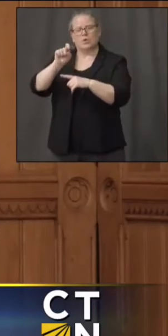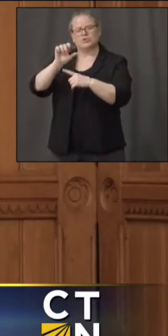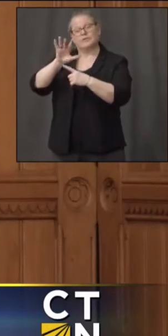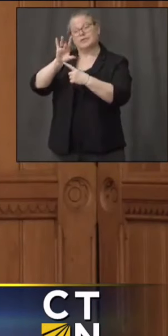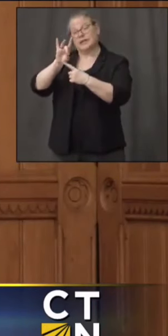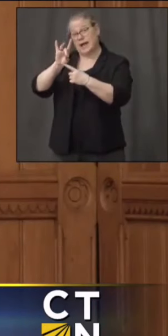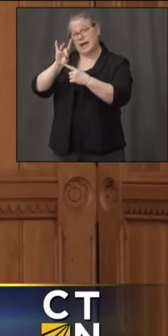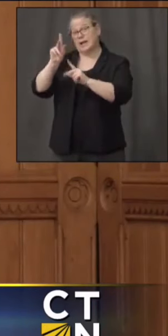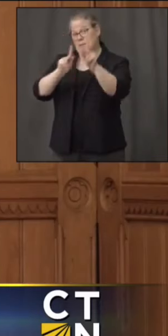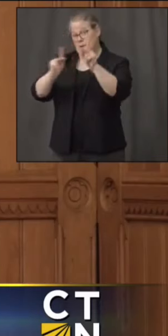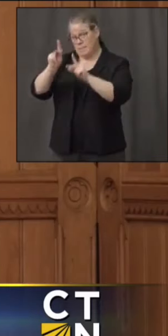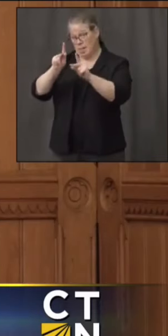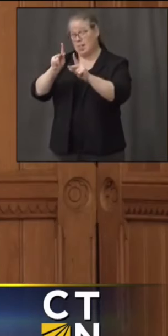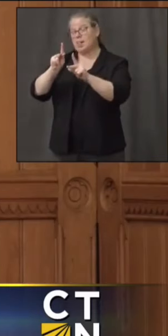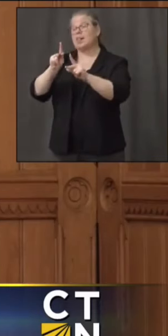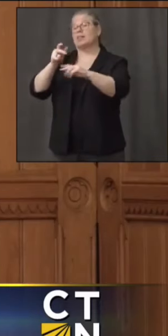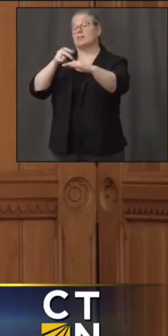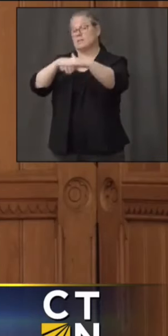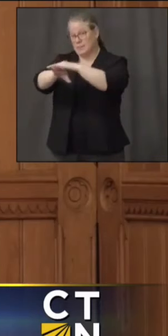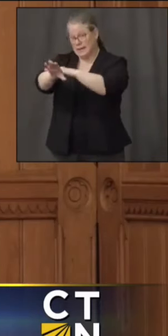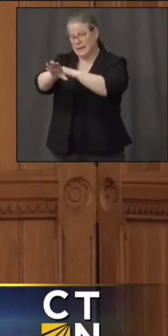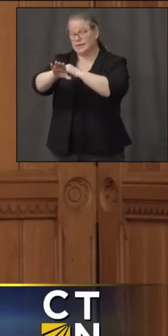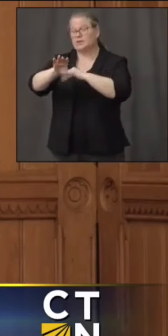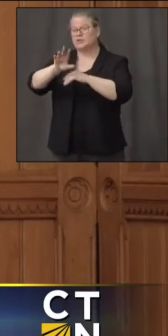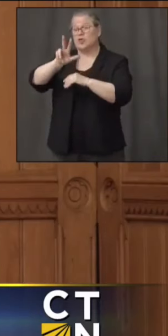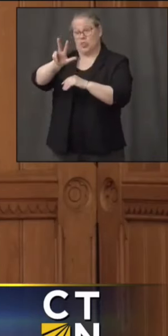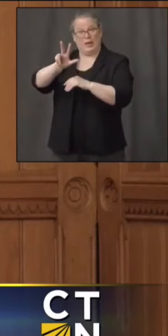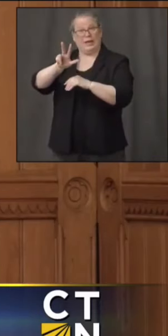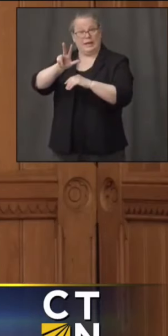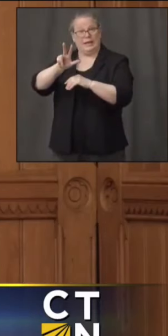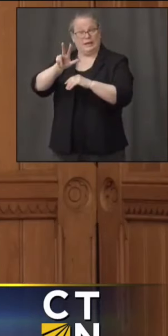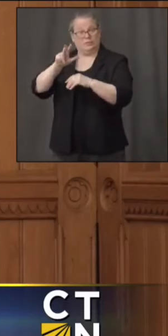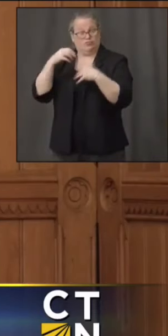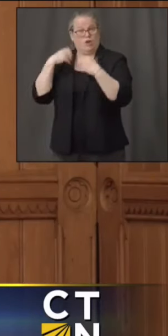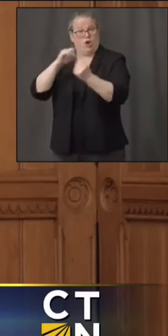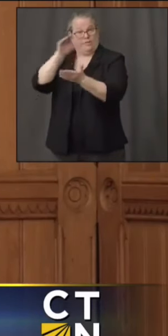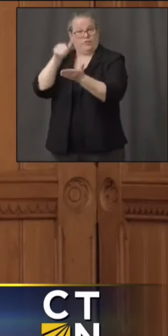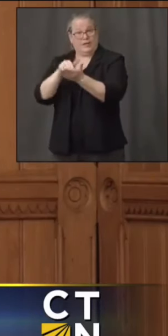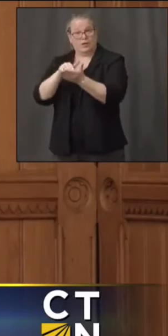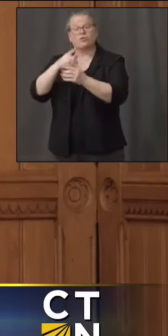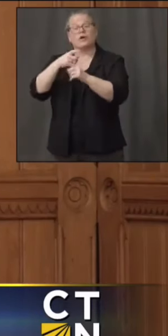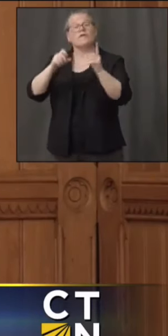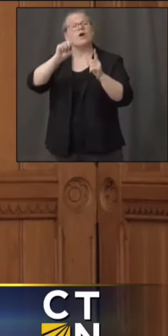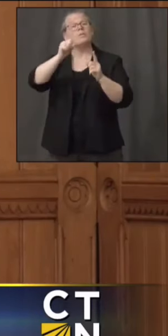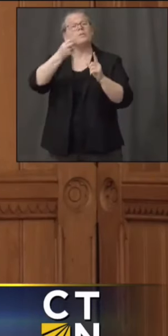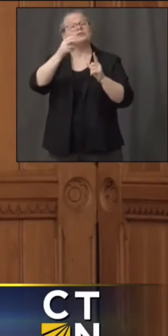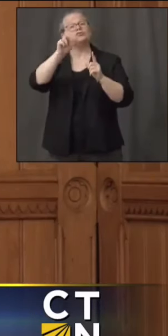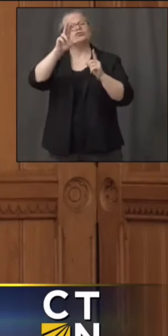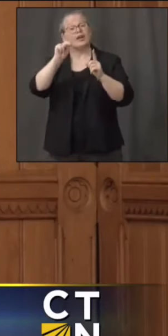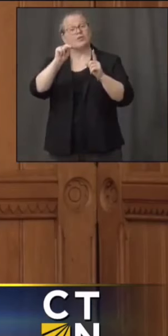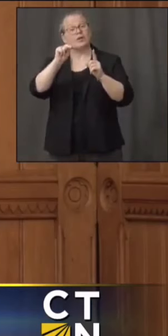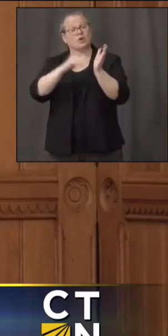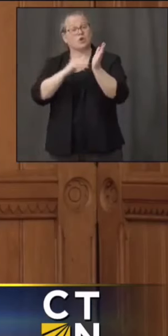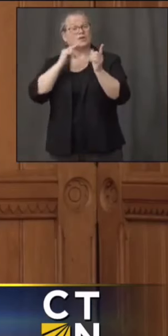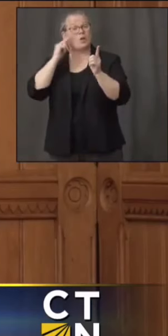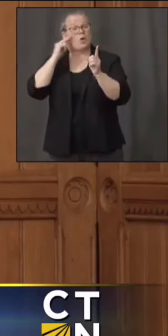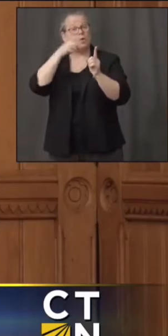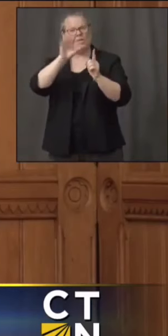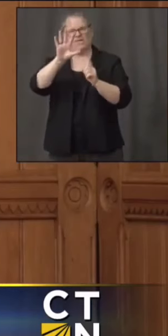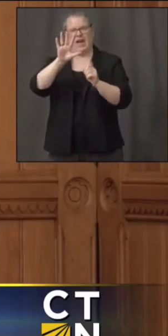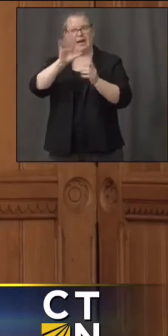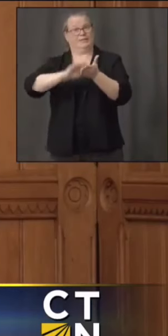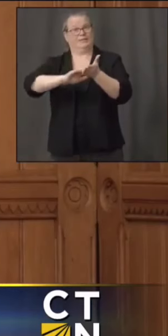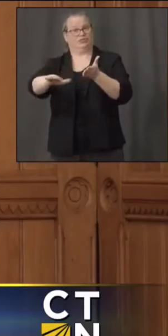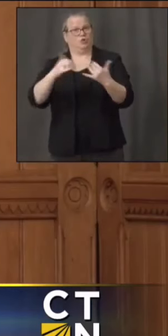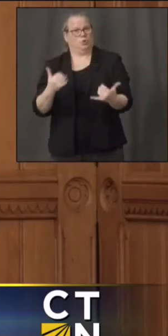3 active recovery centers, and we've already had 5 discharges actually from Sharon, which was the first one live. Just today, actually, we've had 5 discharges, so some great news